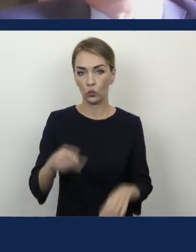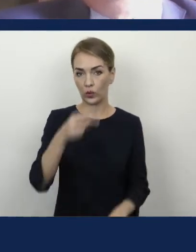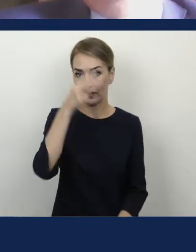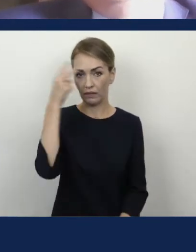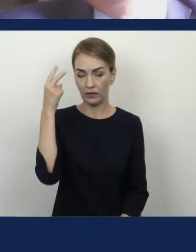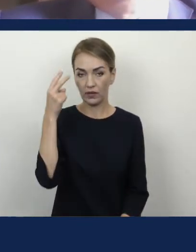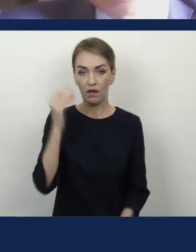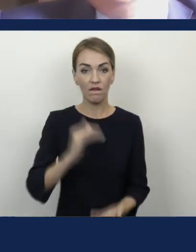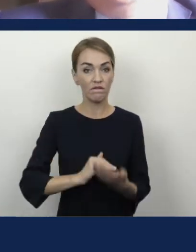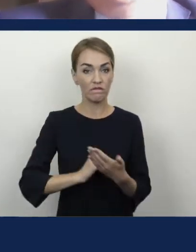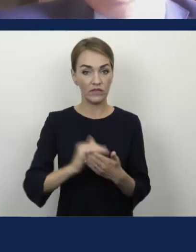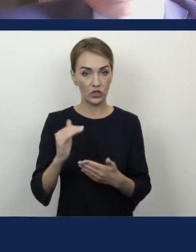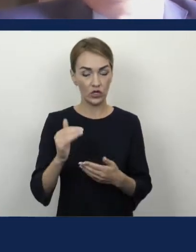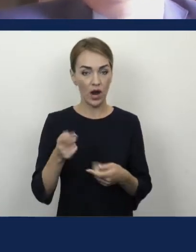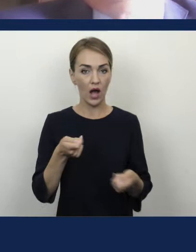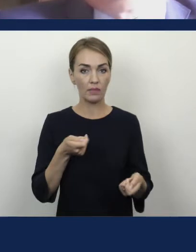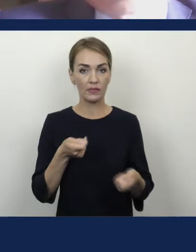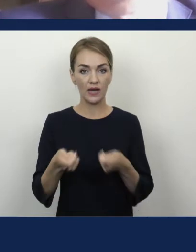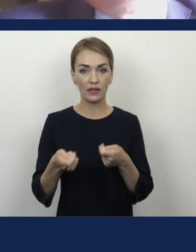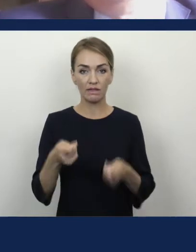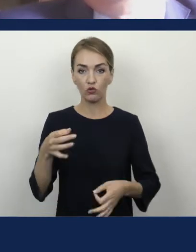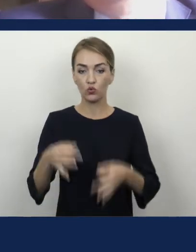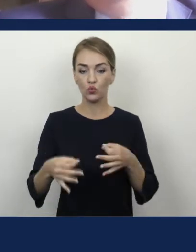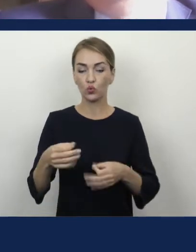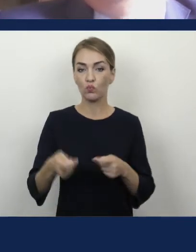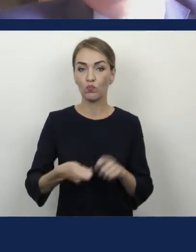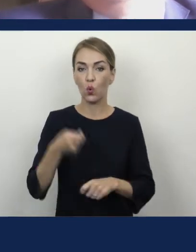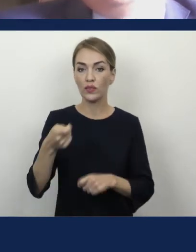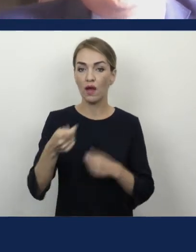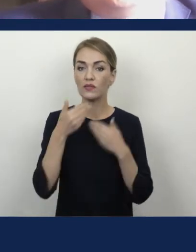has submitted a request for an